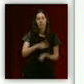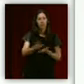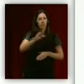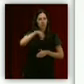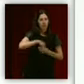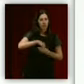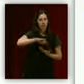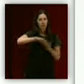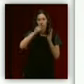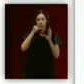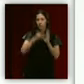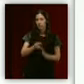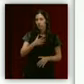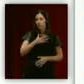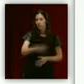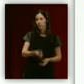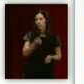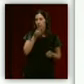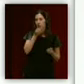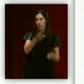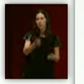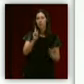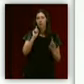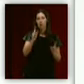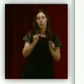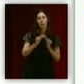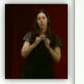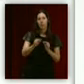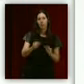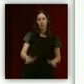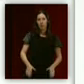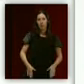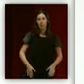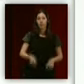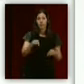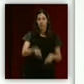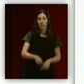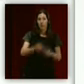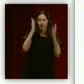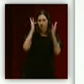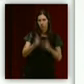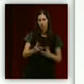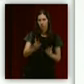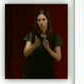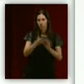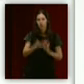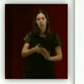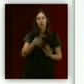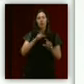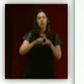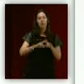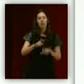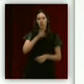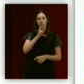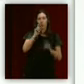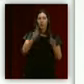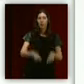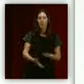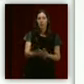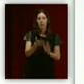in a very precise manner. And from that analysis, the system manages to infer information, not